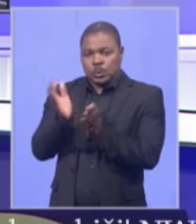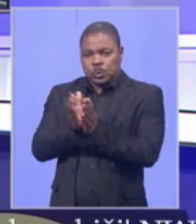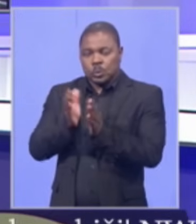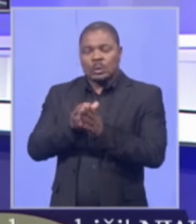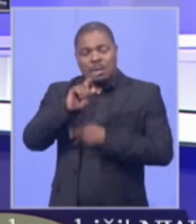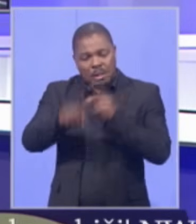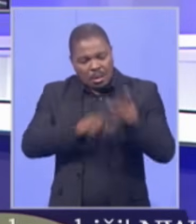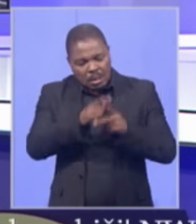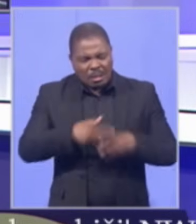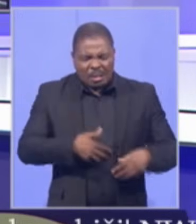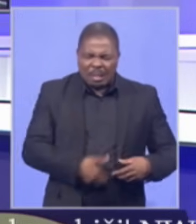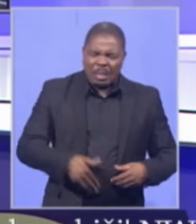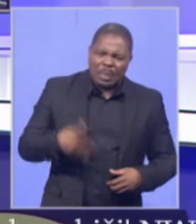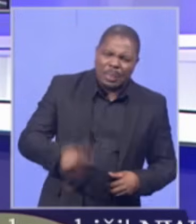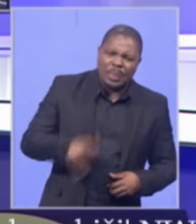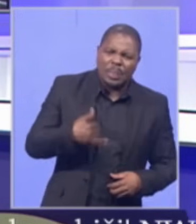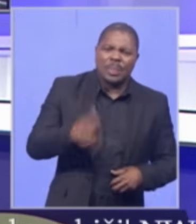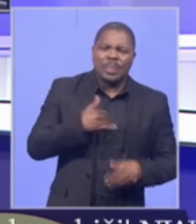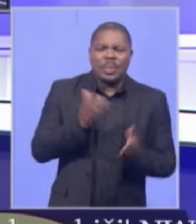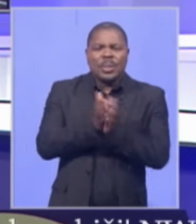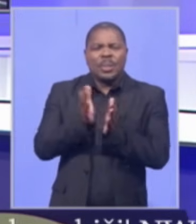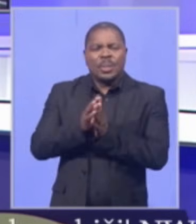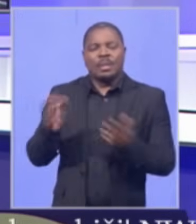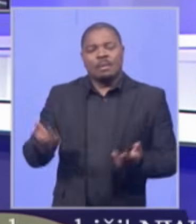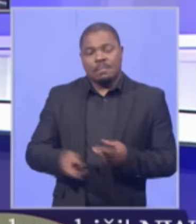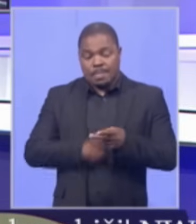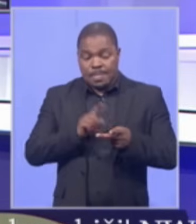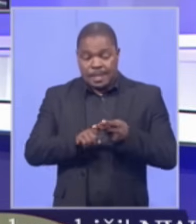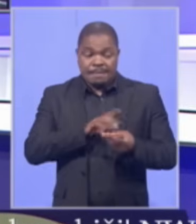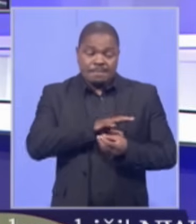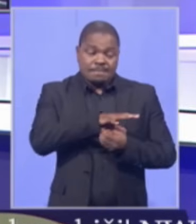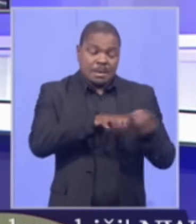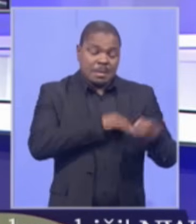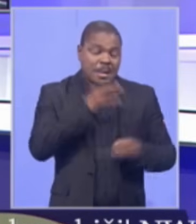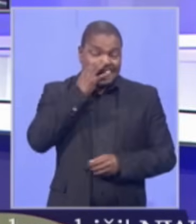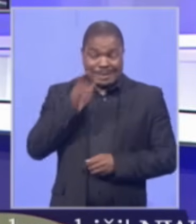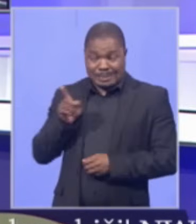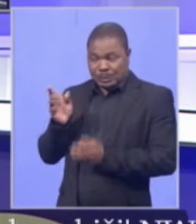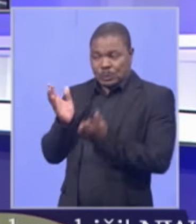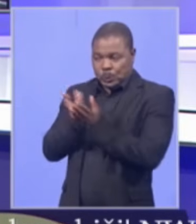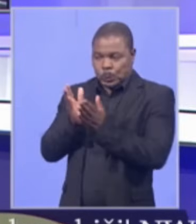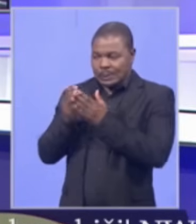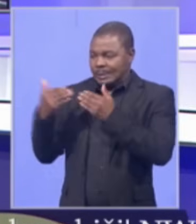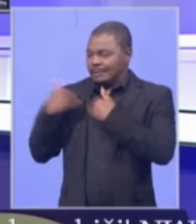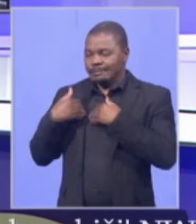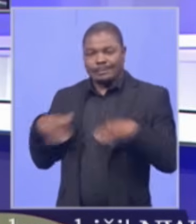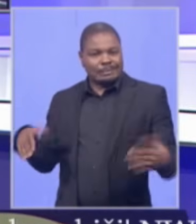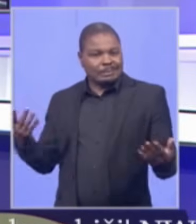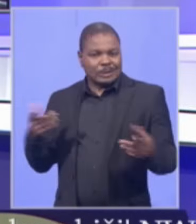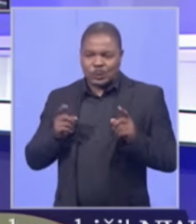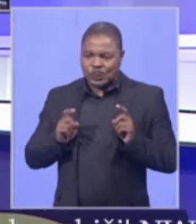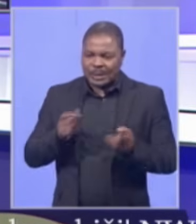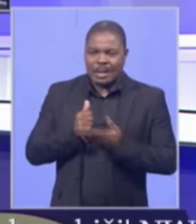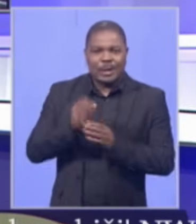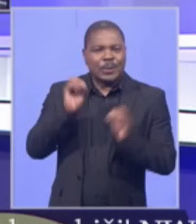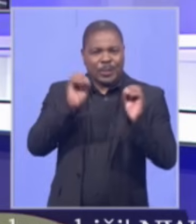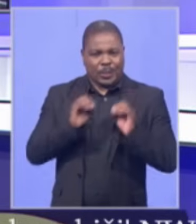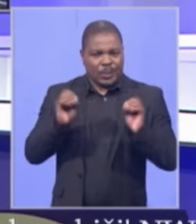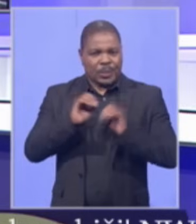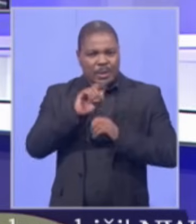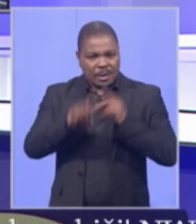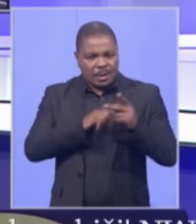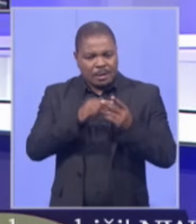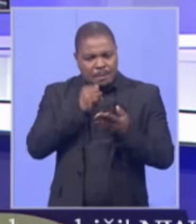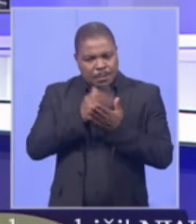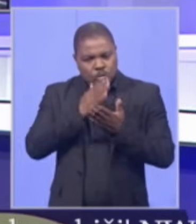ba lla ka dihlabi ka mpeng ge ba fihla sekolong. Ba lapa ba sola sekolo ka go palelwa ke go tšea maikarabelo ka potlako go netefatša gore bana